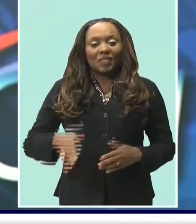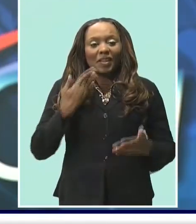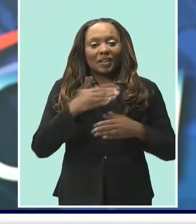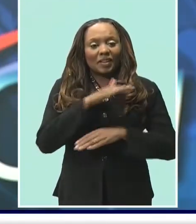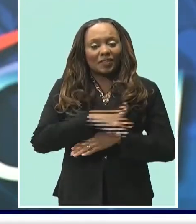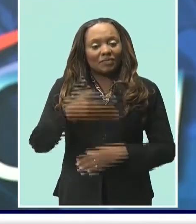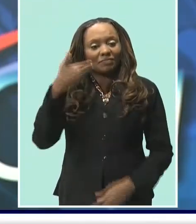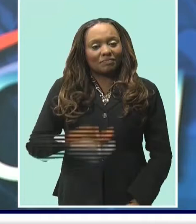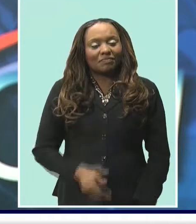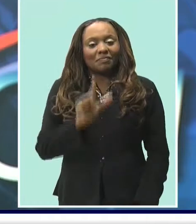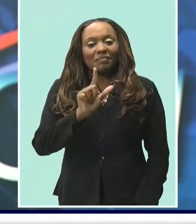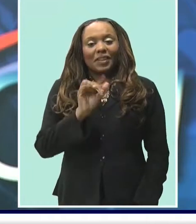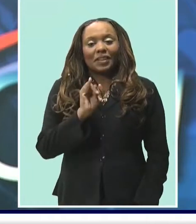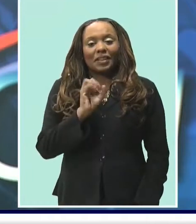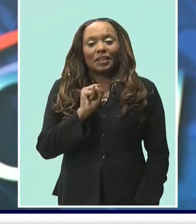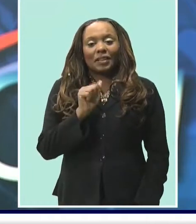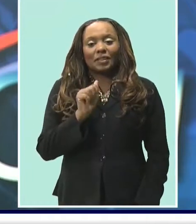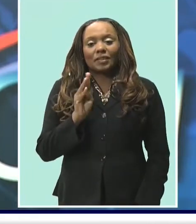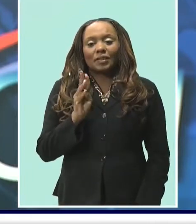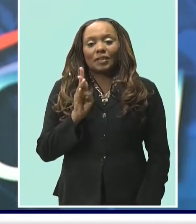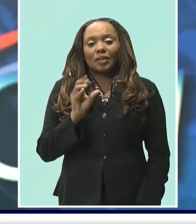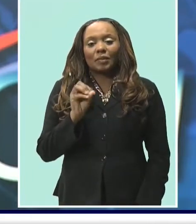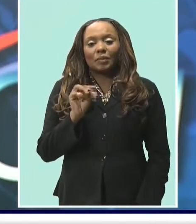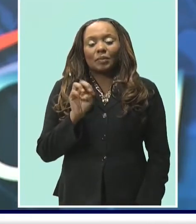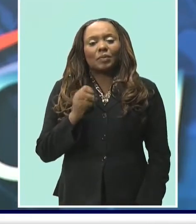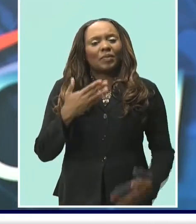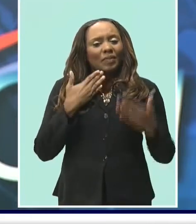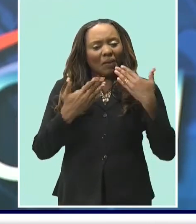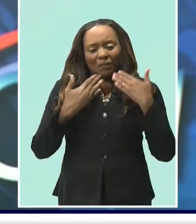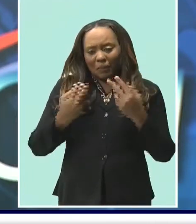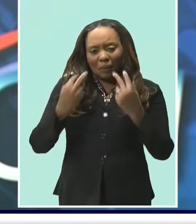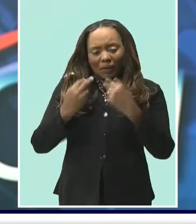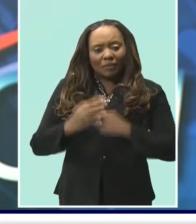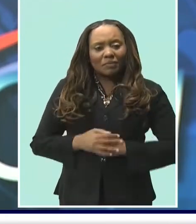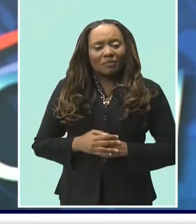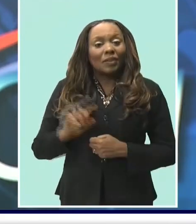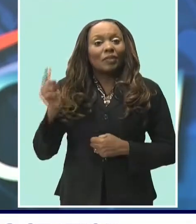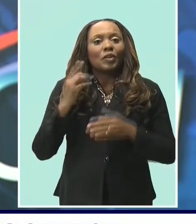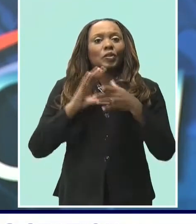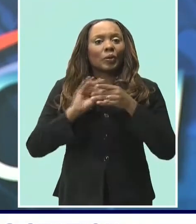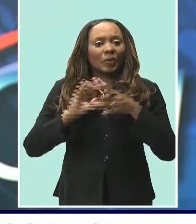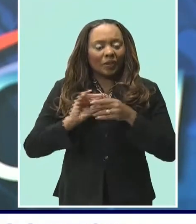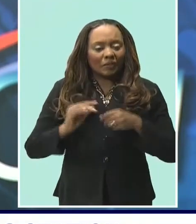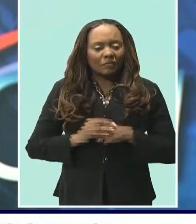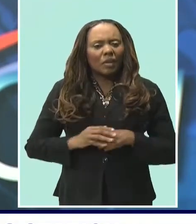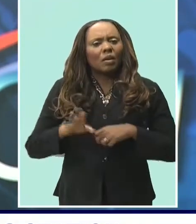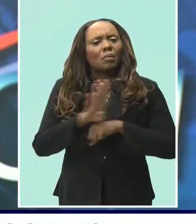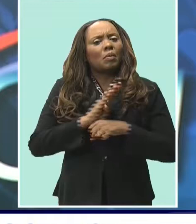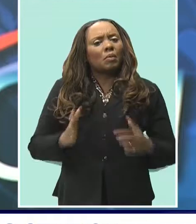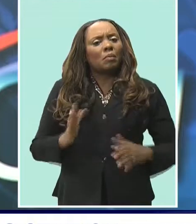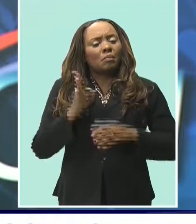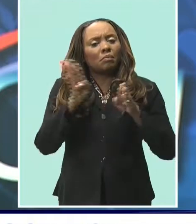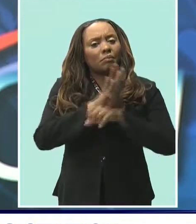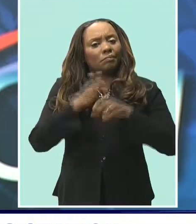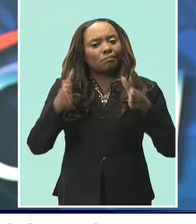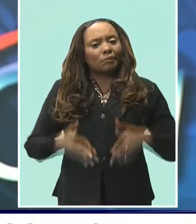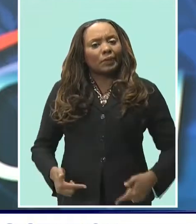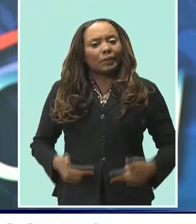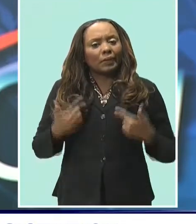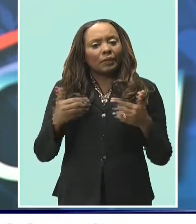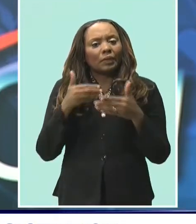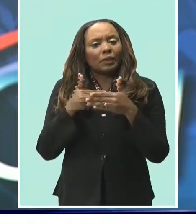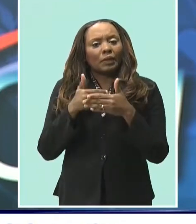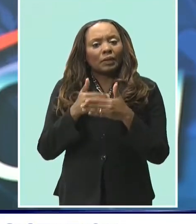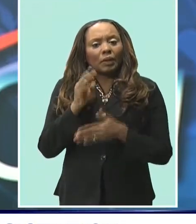Good evening, I'm Lisa Broom. Thanks for joining us this evening. In our top story, Barbadians in areas serviced by the Bowmanston